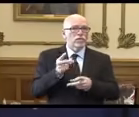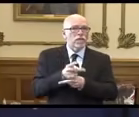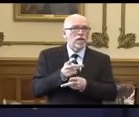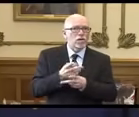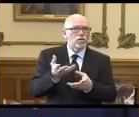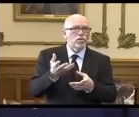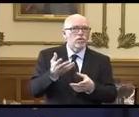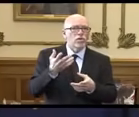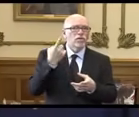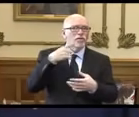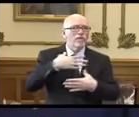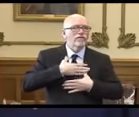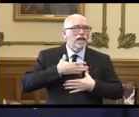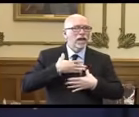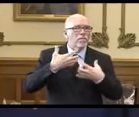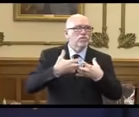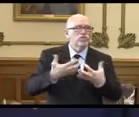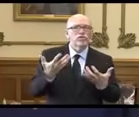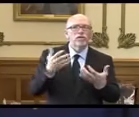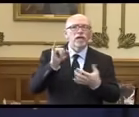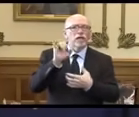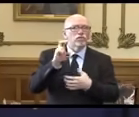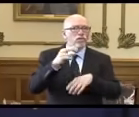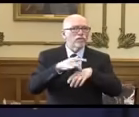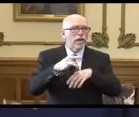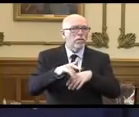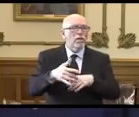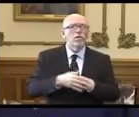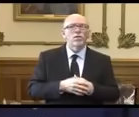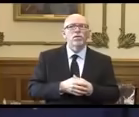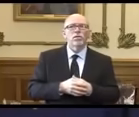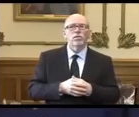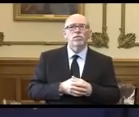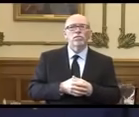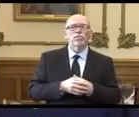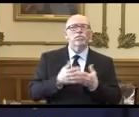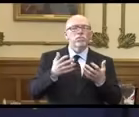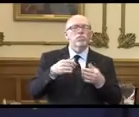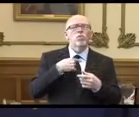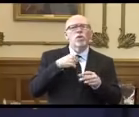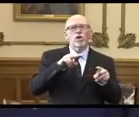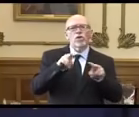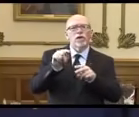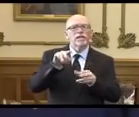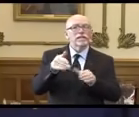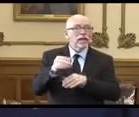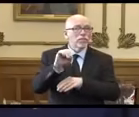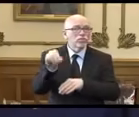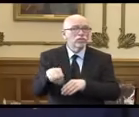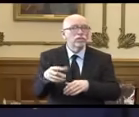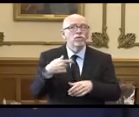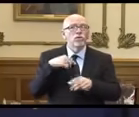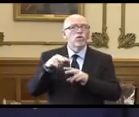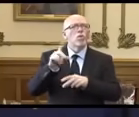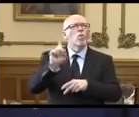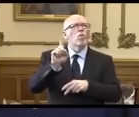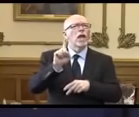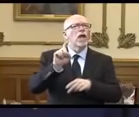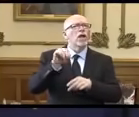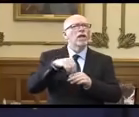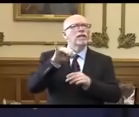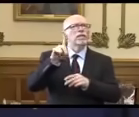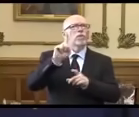of ventilators available, in terms of ICU beds available. We're looking at death rates. We're looking at where in the